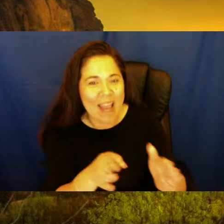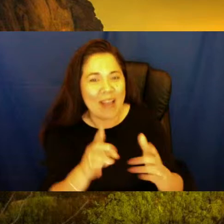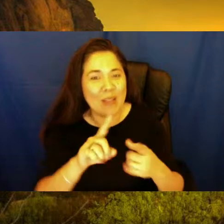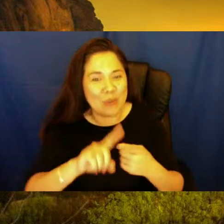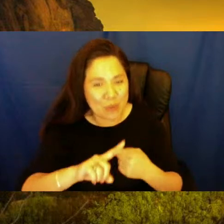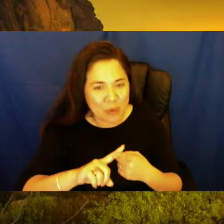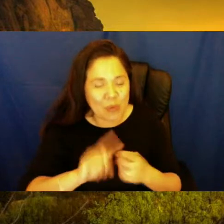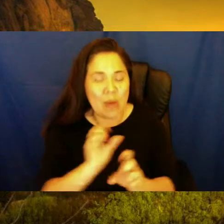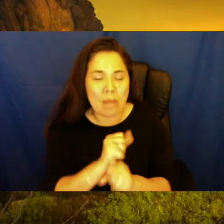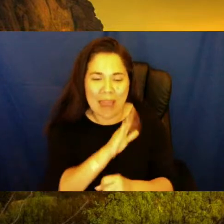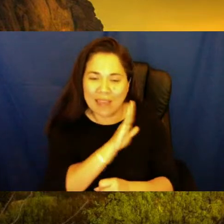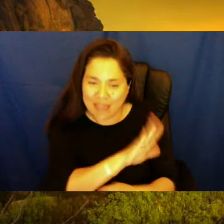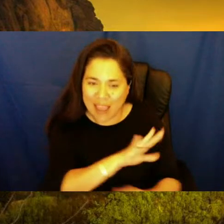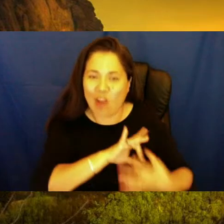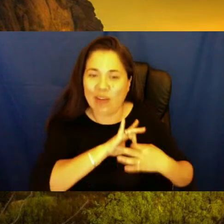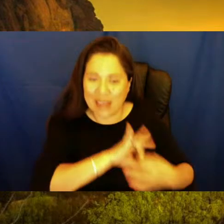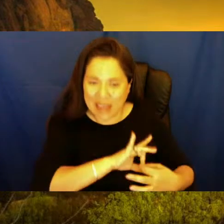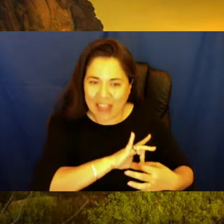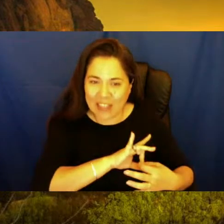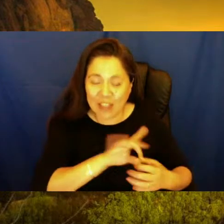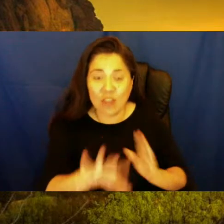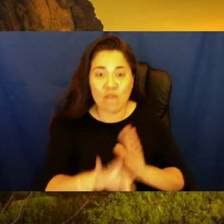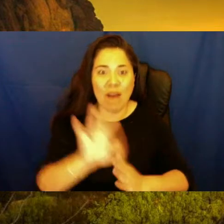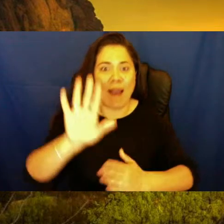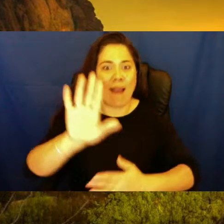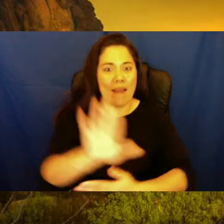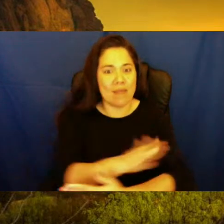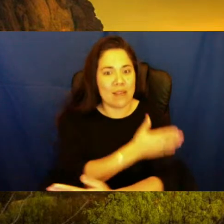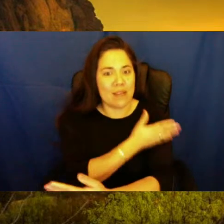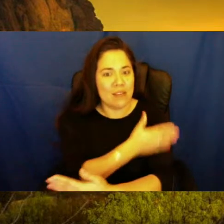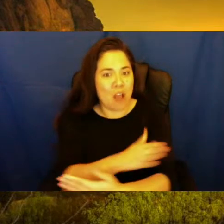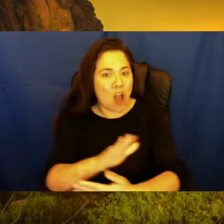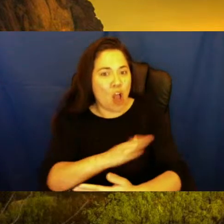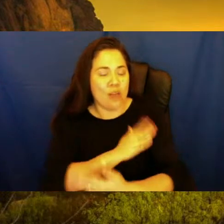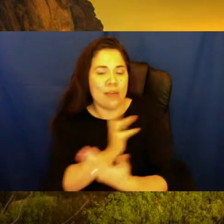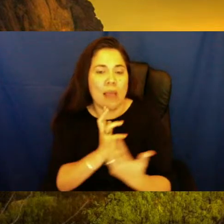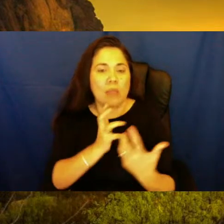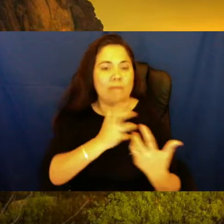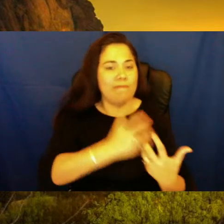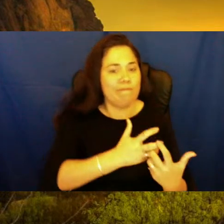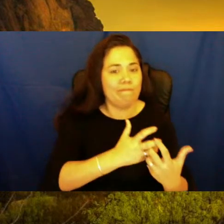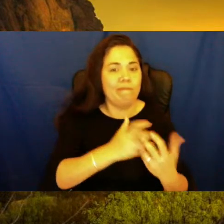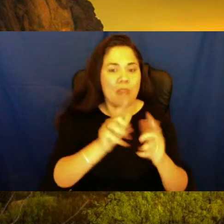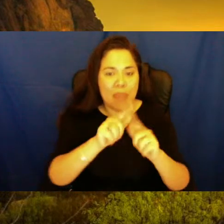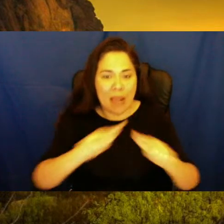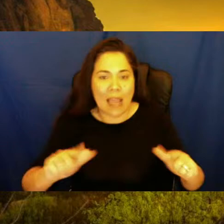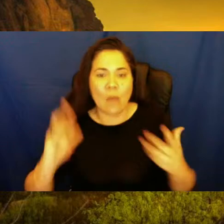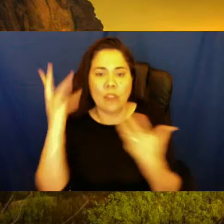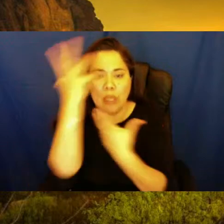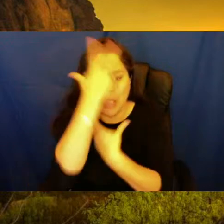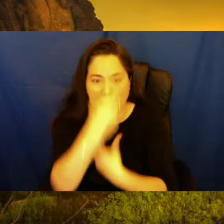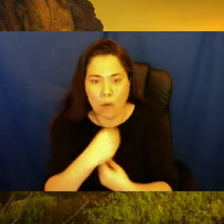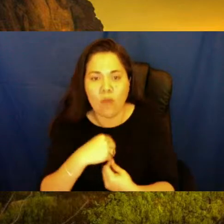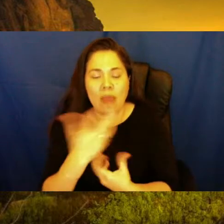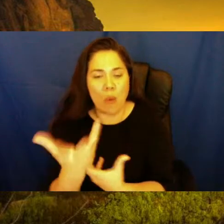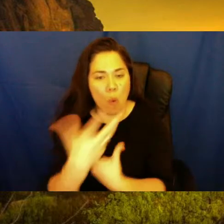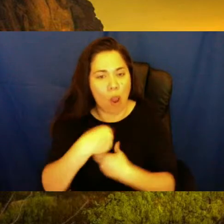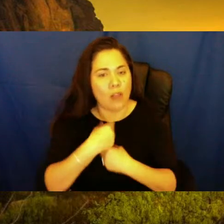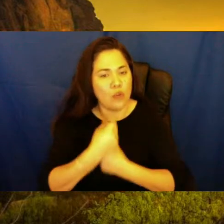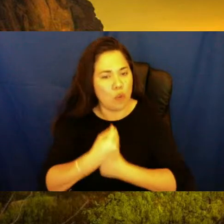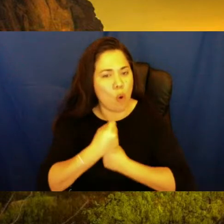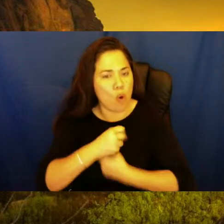make that connection again, to find those songs, to find that language, to find that beauty that they want to hold on to. Help